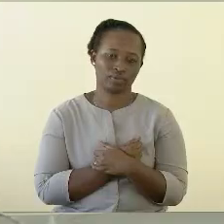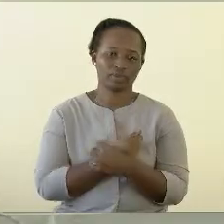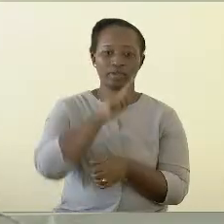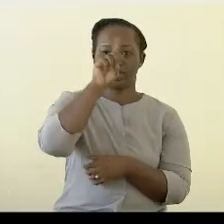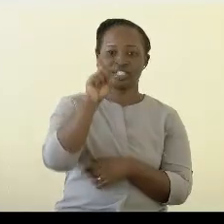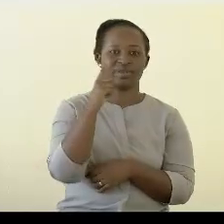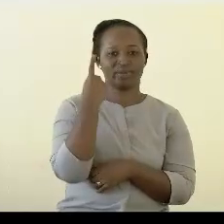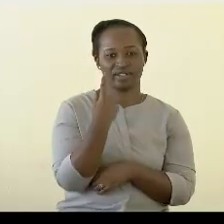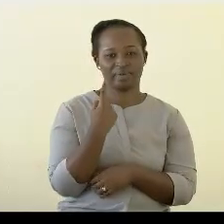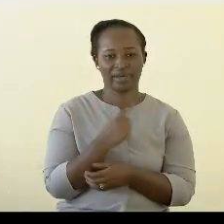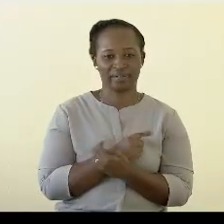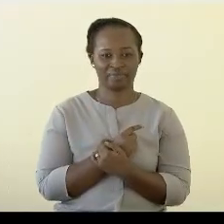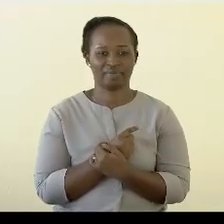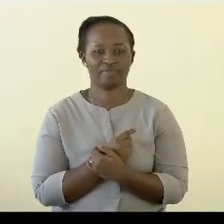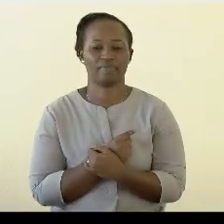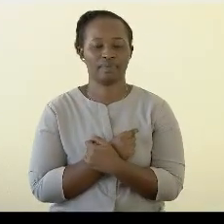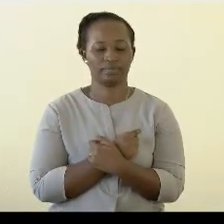Question 1.